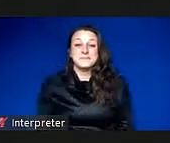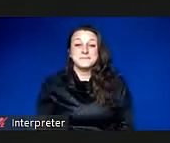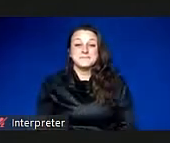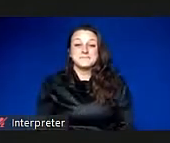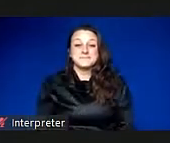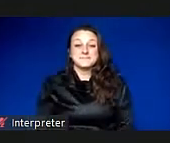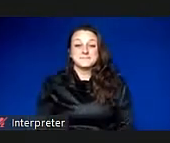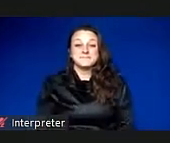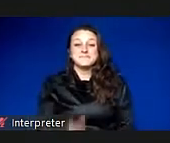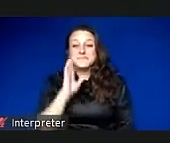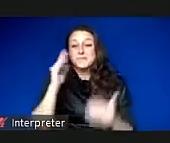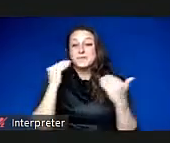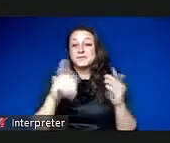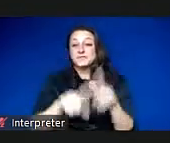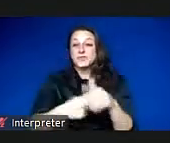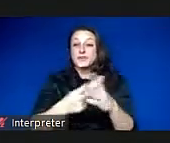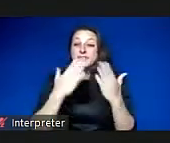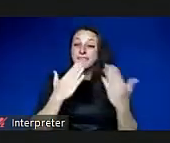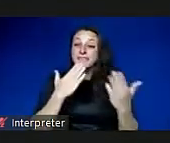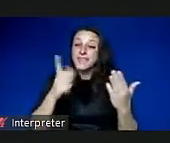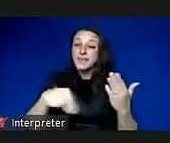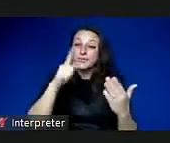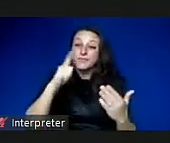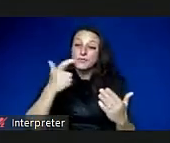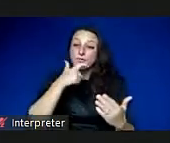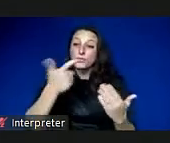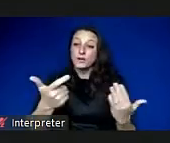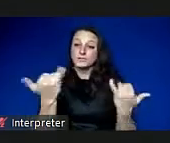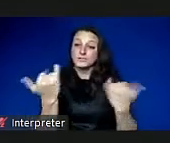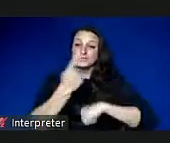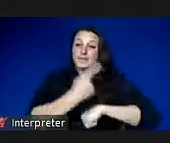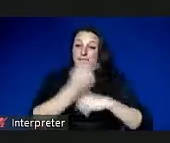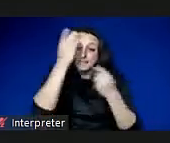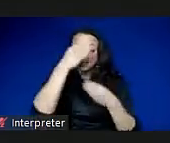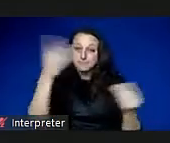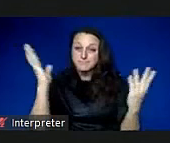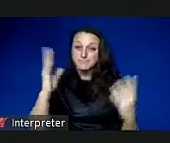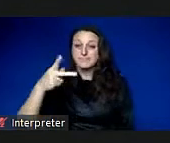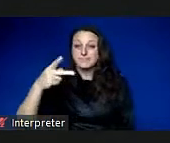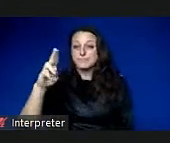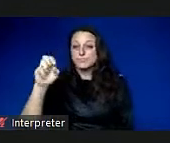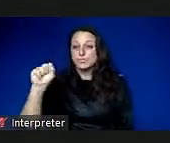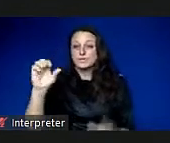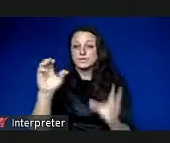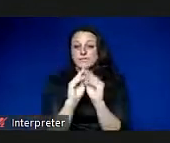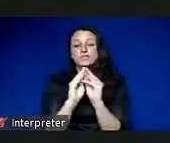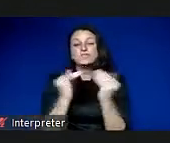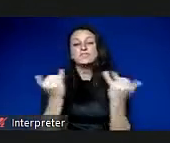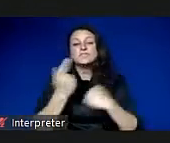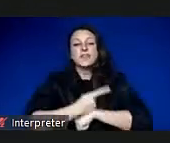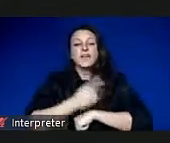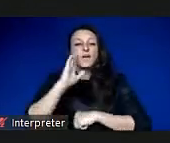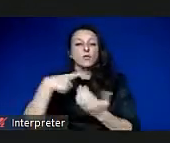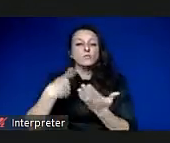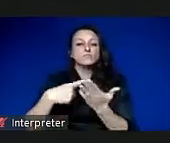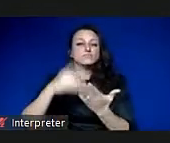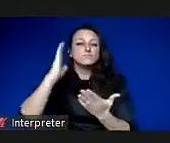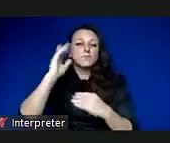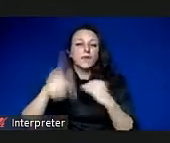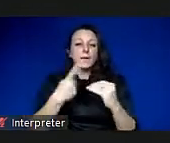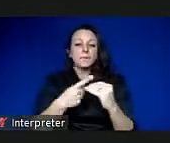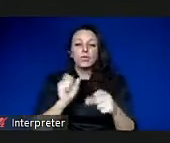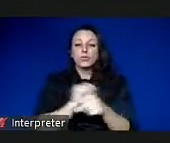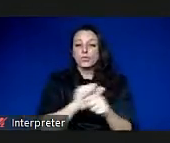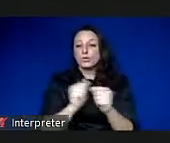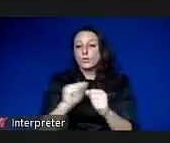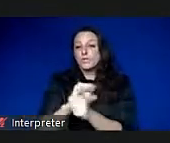get started. Thank you for attending today's press conference. The topic for today will just be going over the work of the